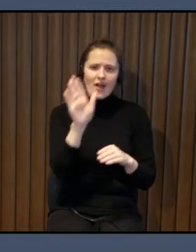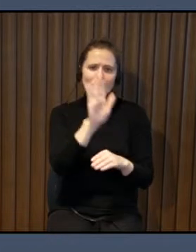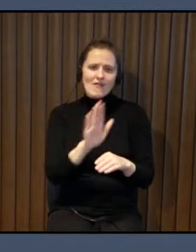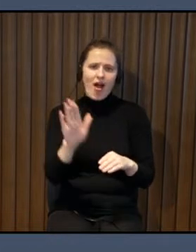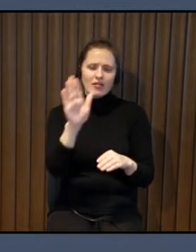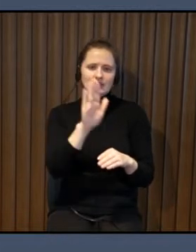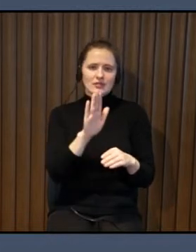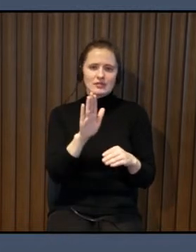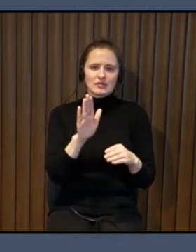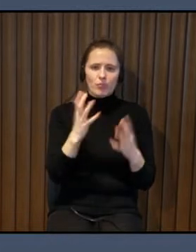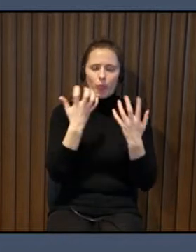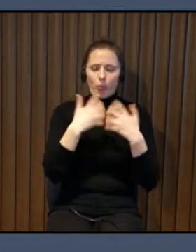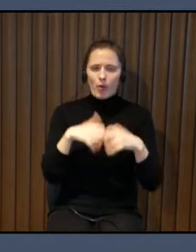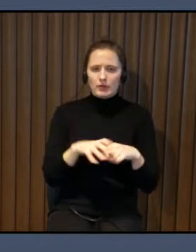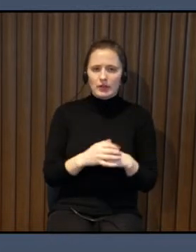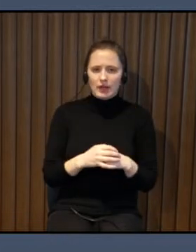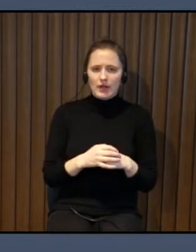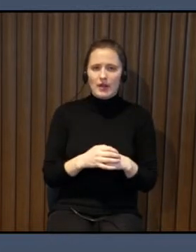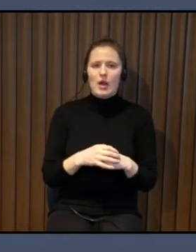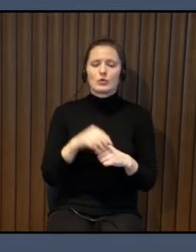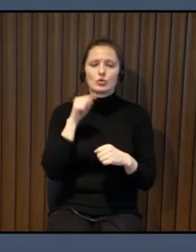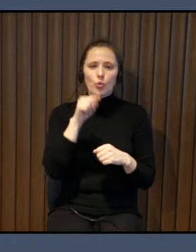democratic values of